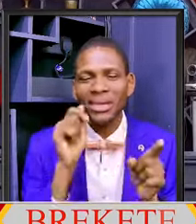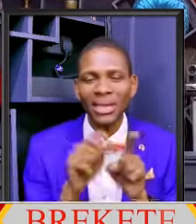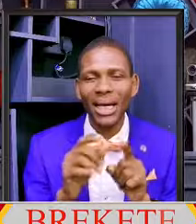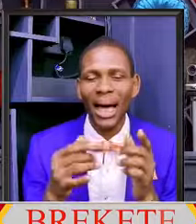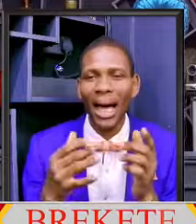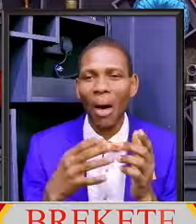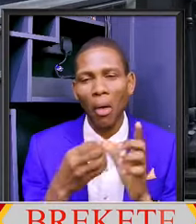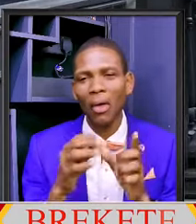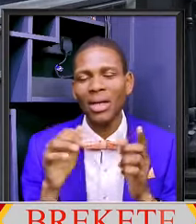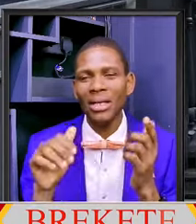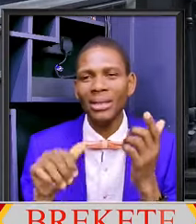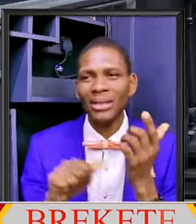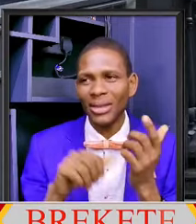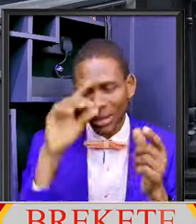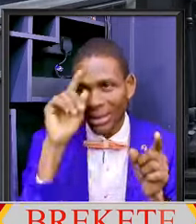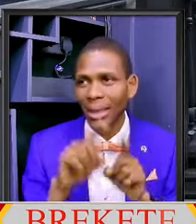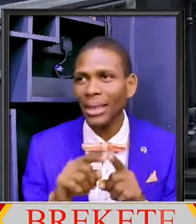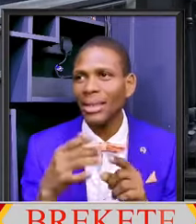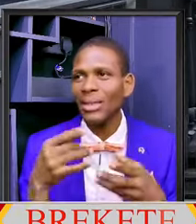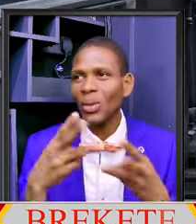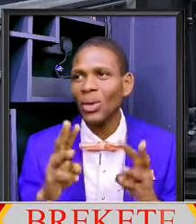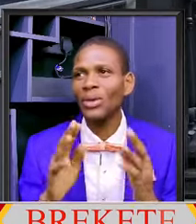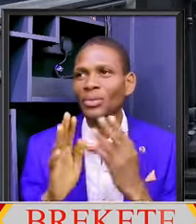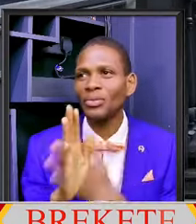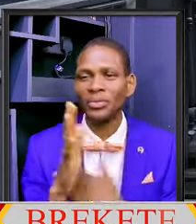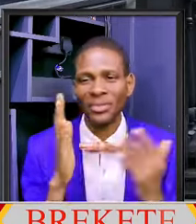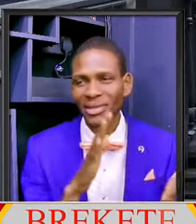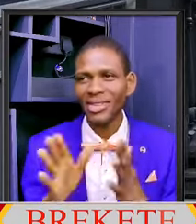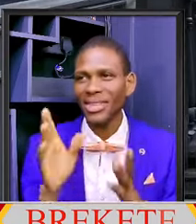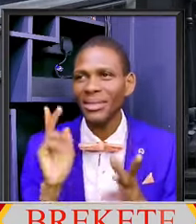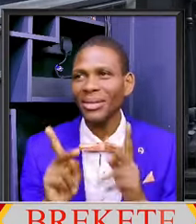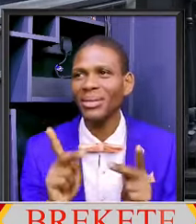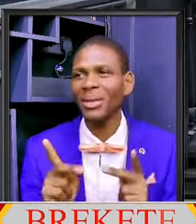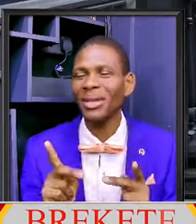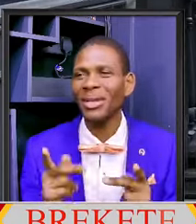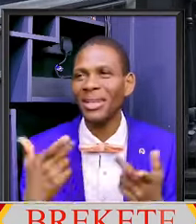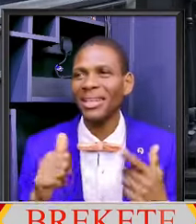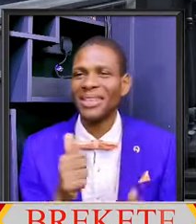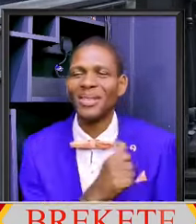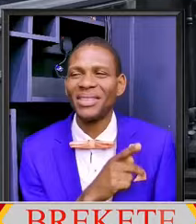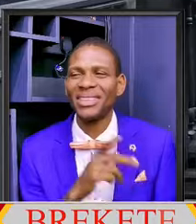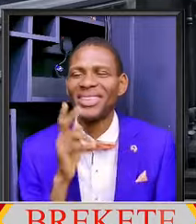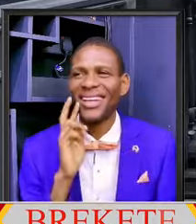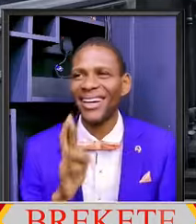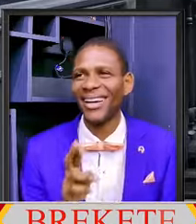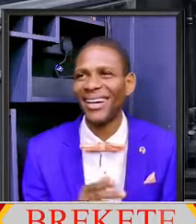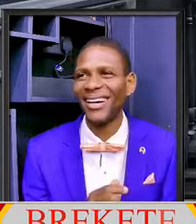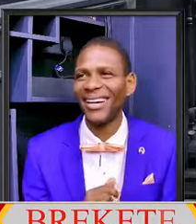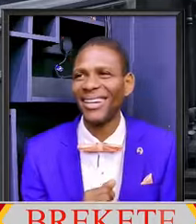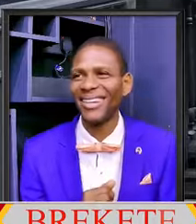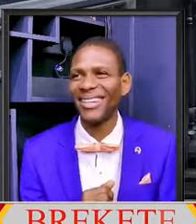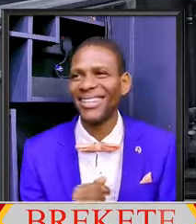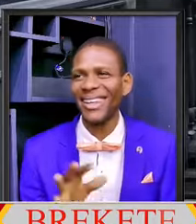sister. So the way God arranged some people, let's appreciate her.